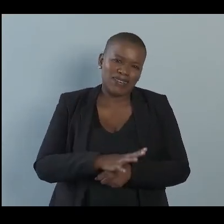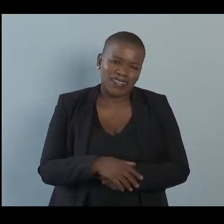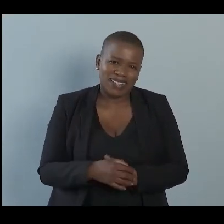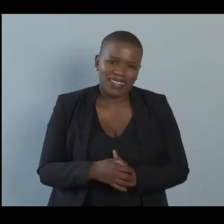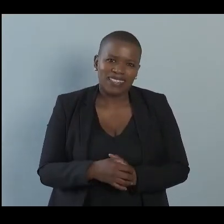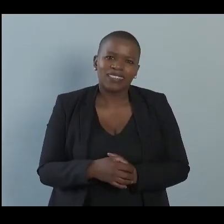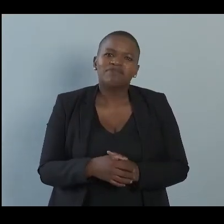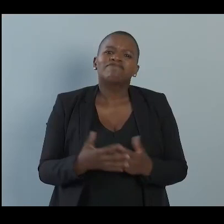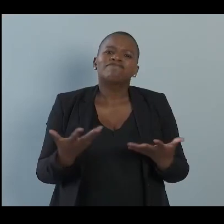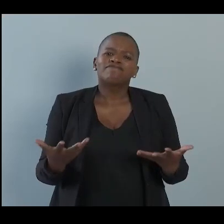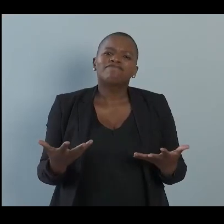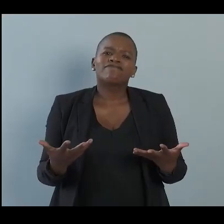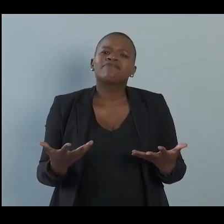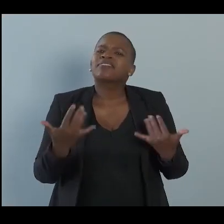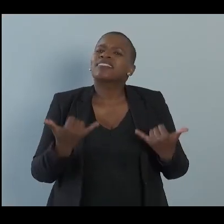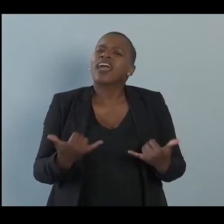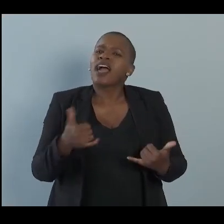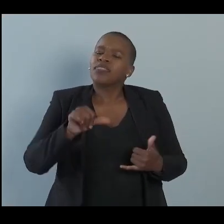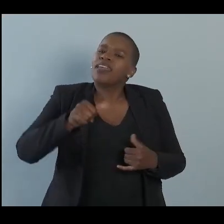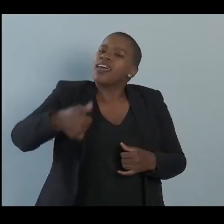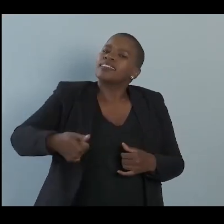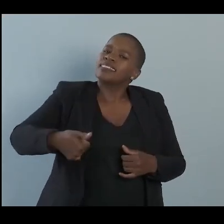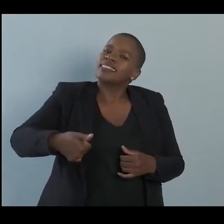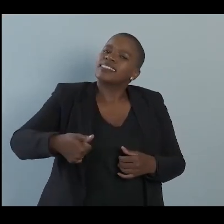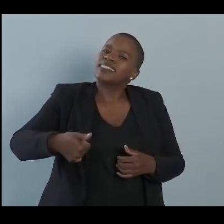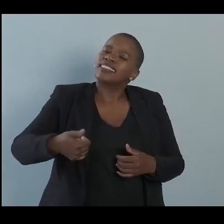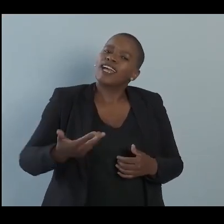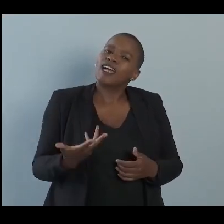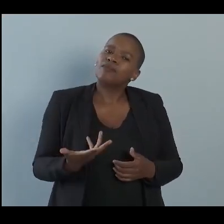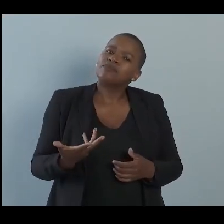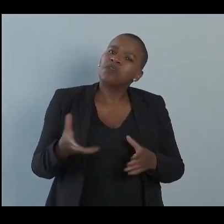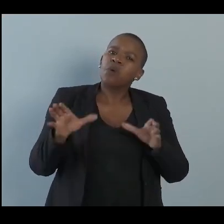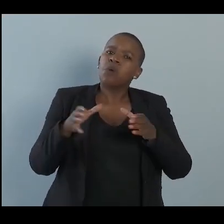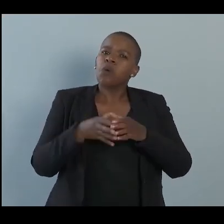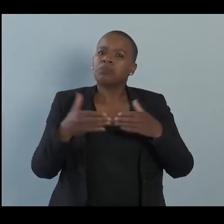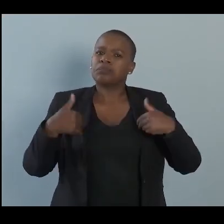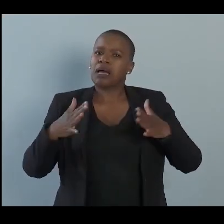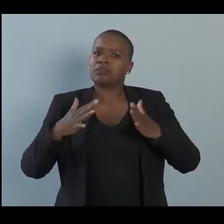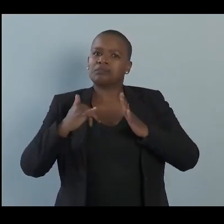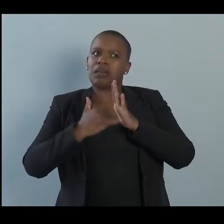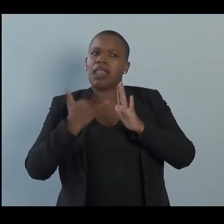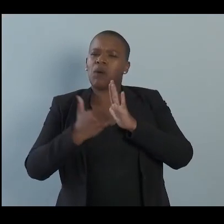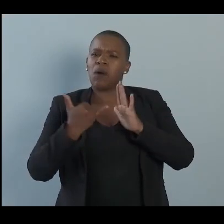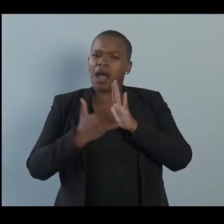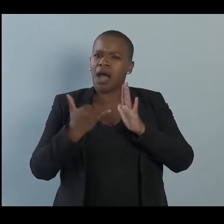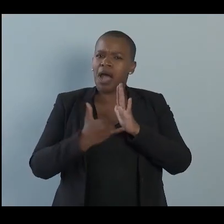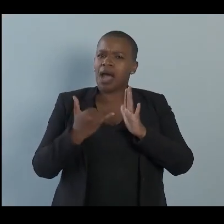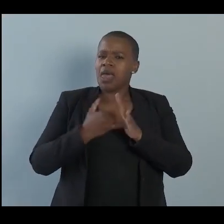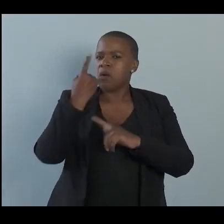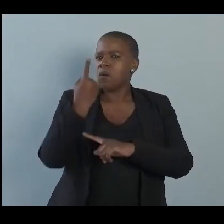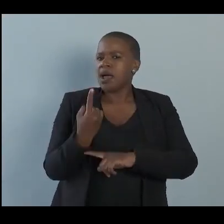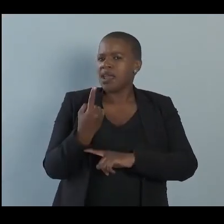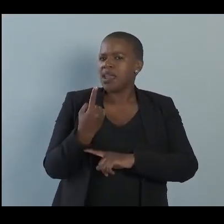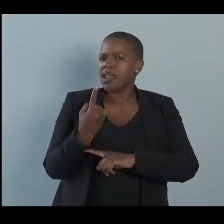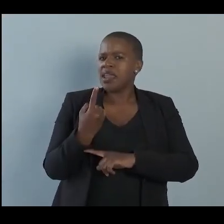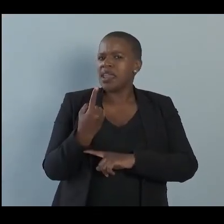in terms of Netstar, you've been in the group since January. In terms of your profit improvement strategy that you referred